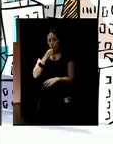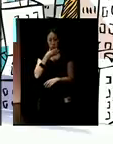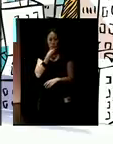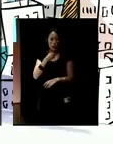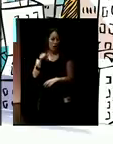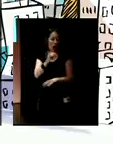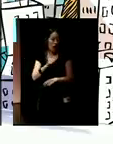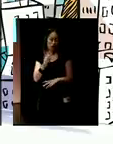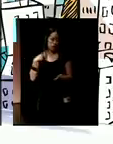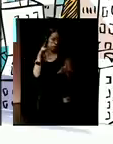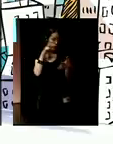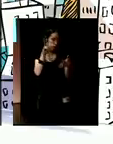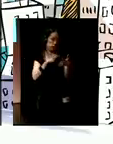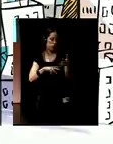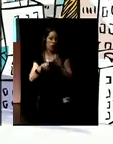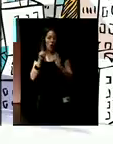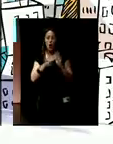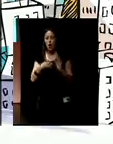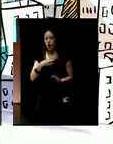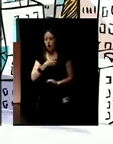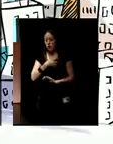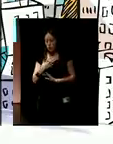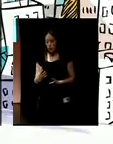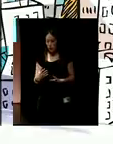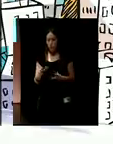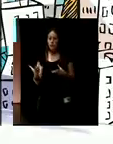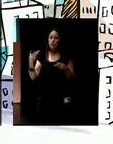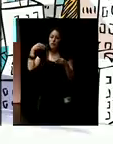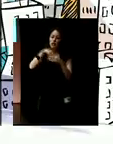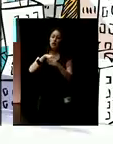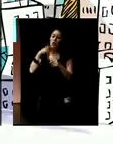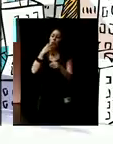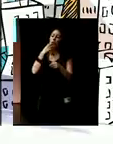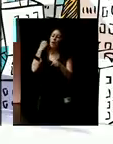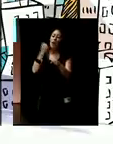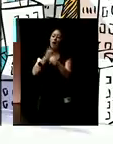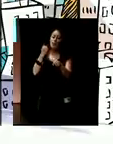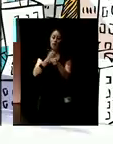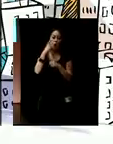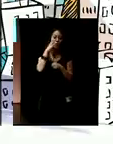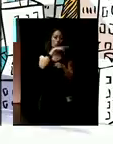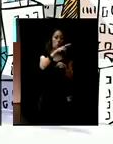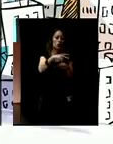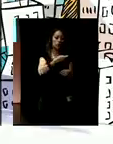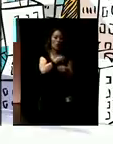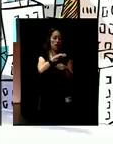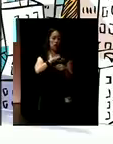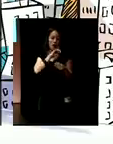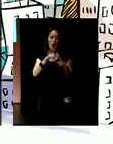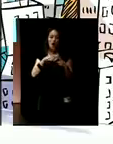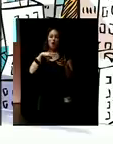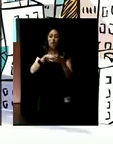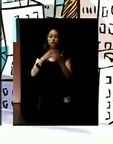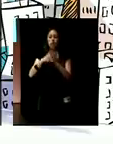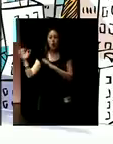museums and being in charge of a number of European programs related to the area of